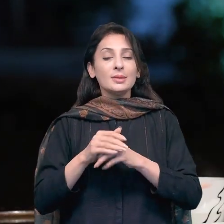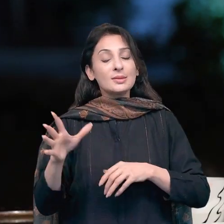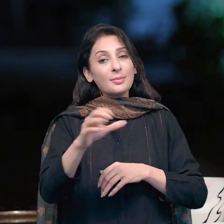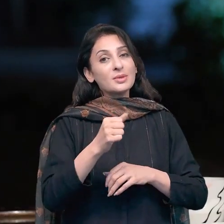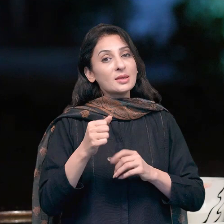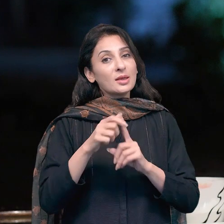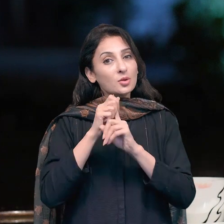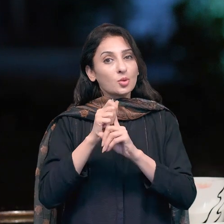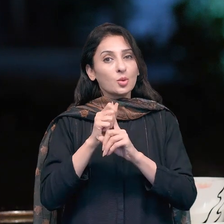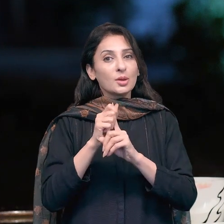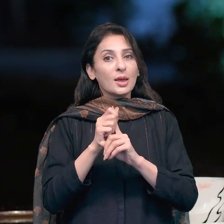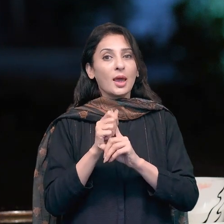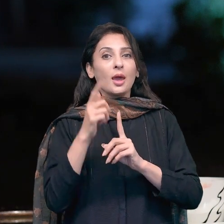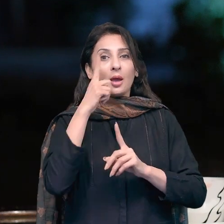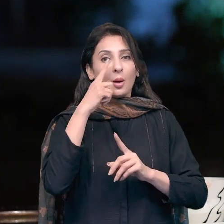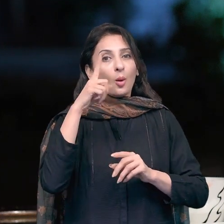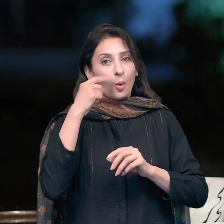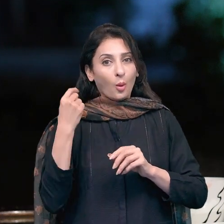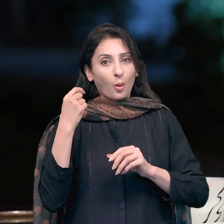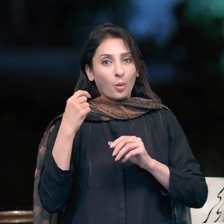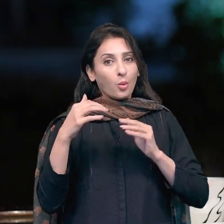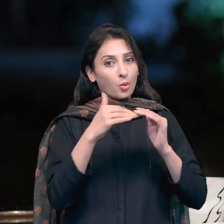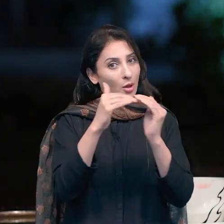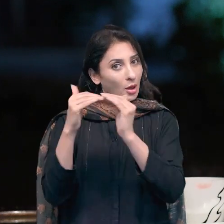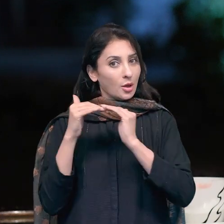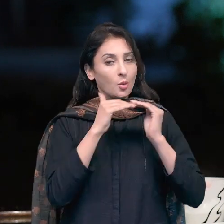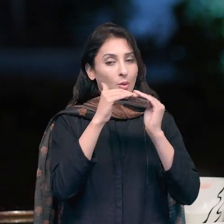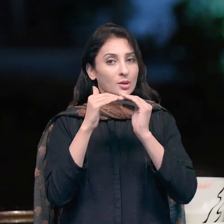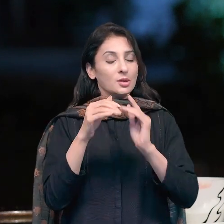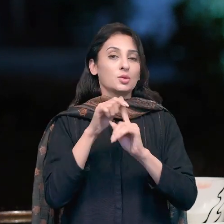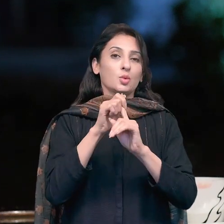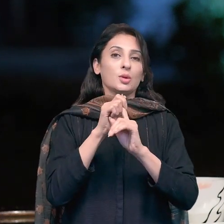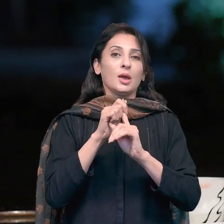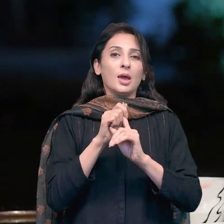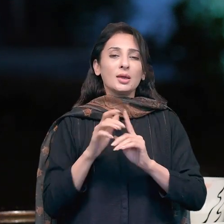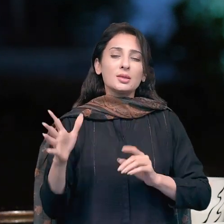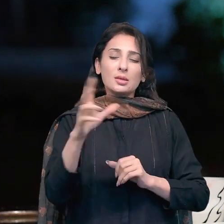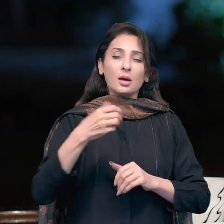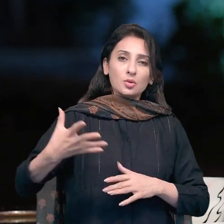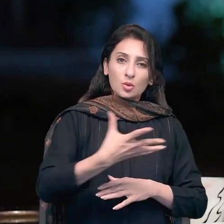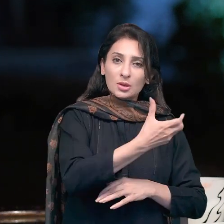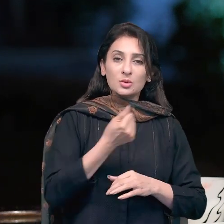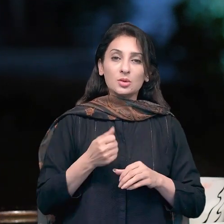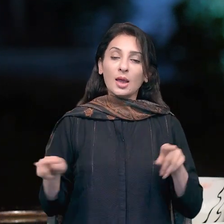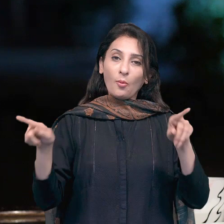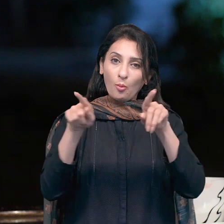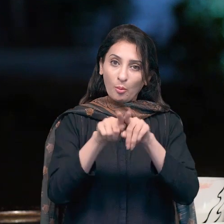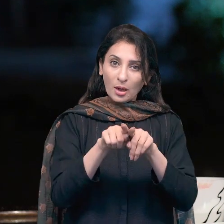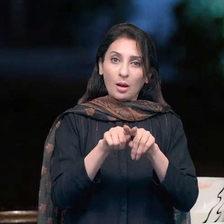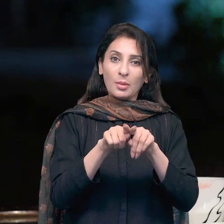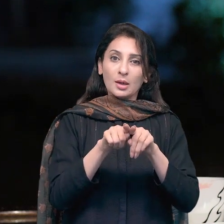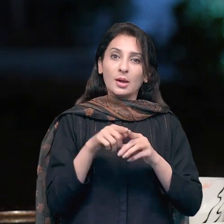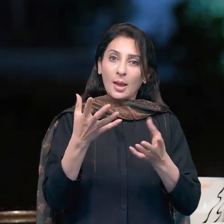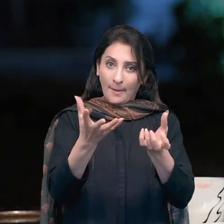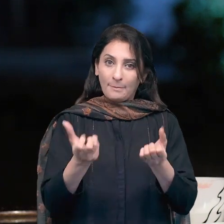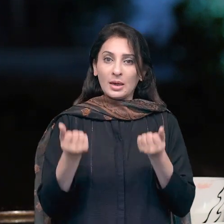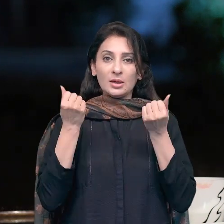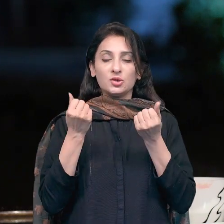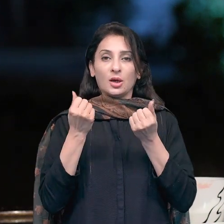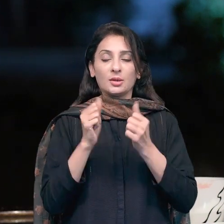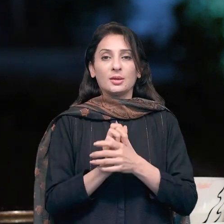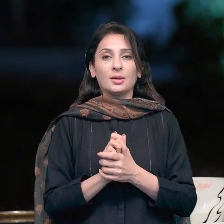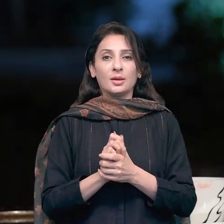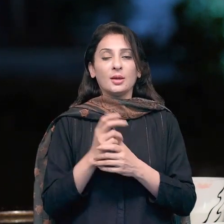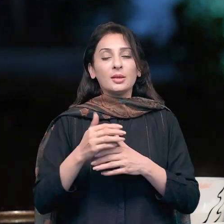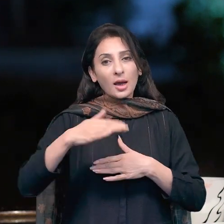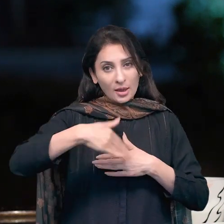asking for gender equity, which is having access to the same resources and opportunities as my male counterparts, which will eventually set the stage for achieving